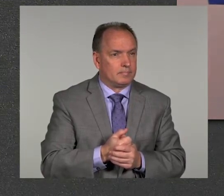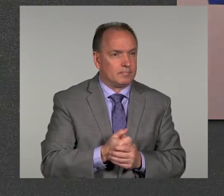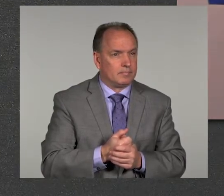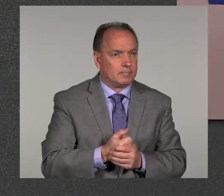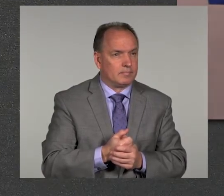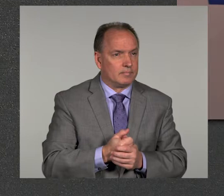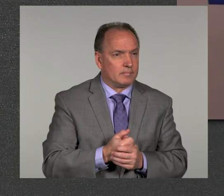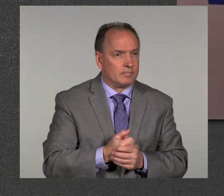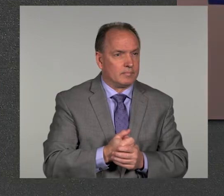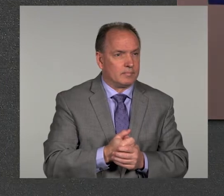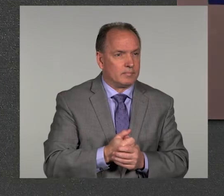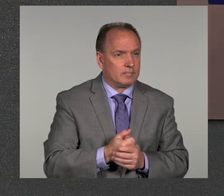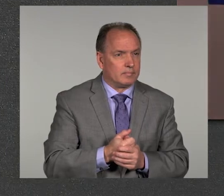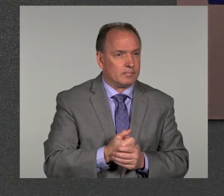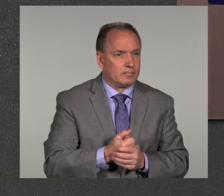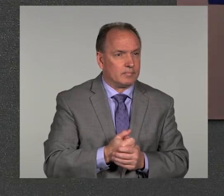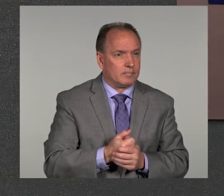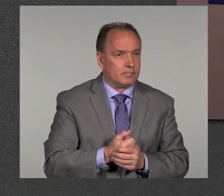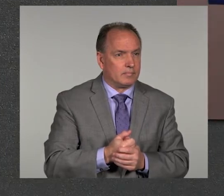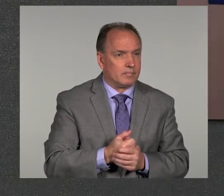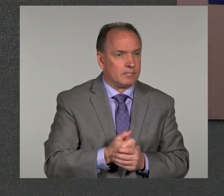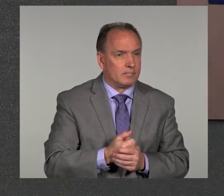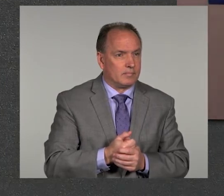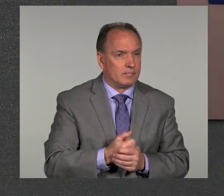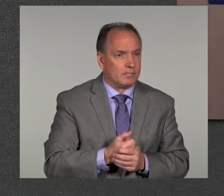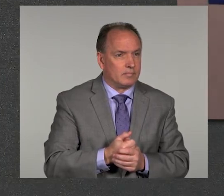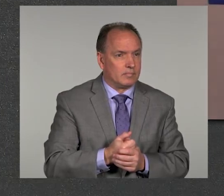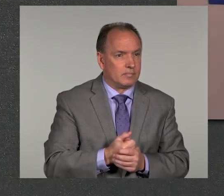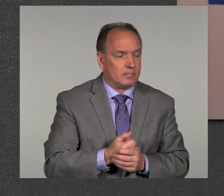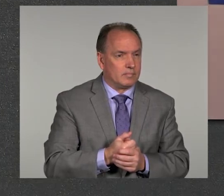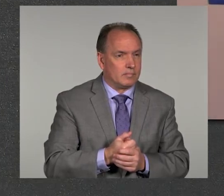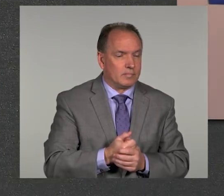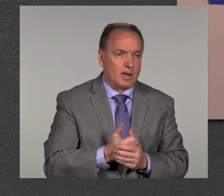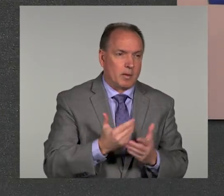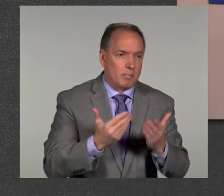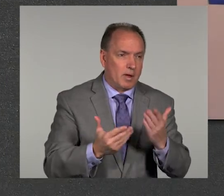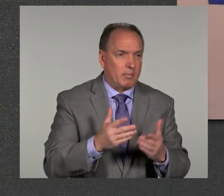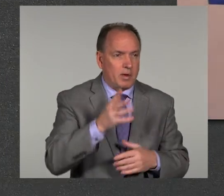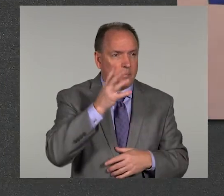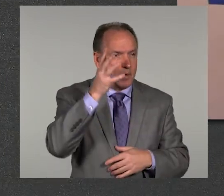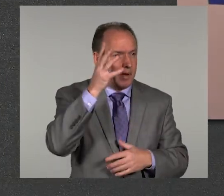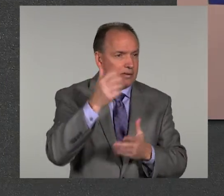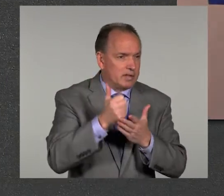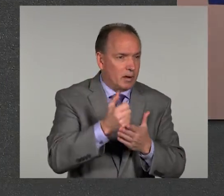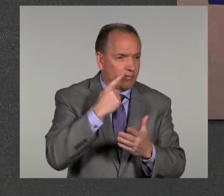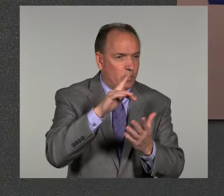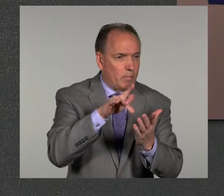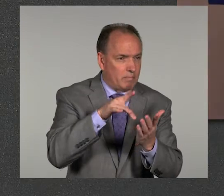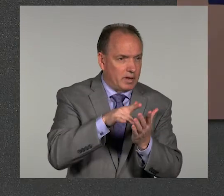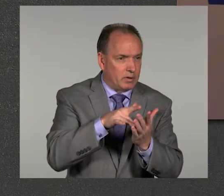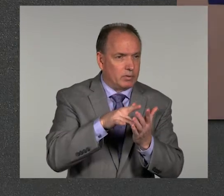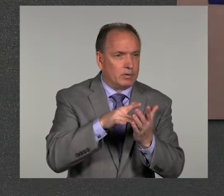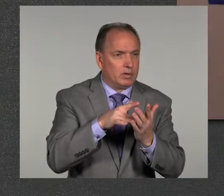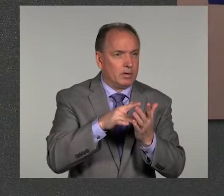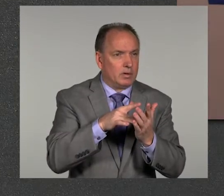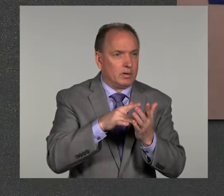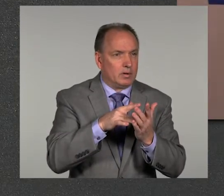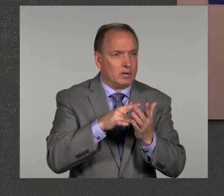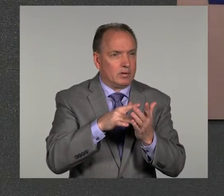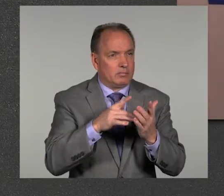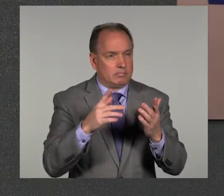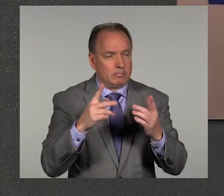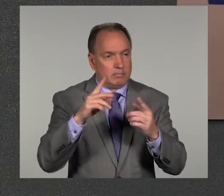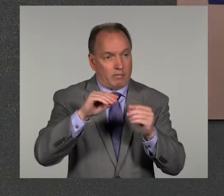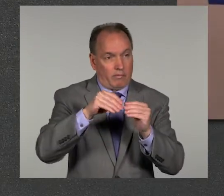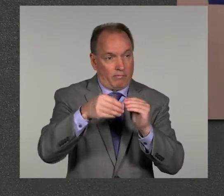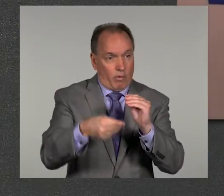So then I cut off the second side. And now to do the middle part, this is where you might need some grown-up supervision. You are going to take it and you're going to fold it